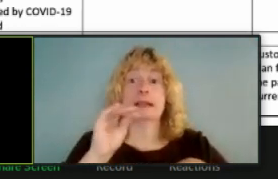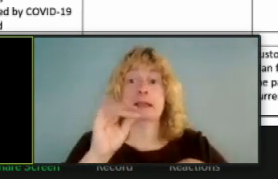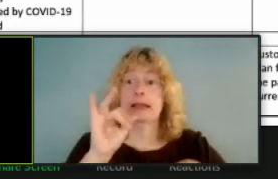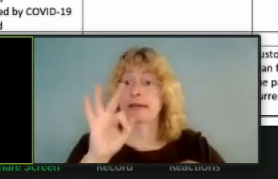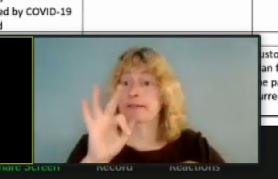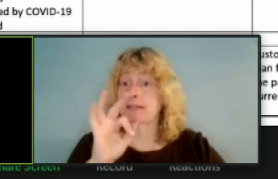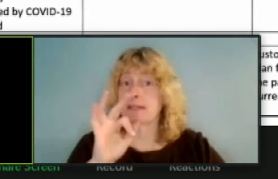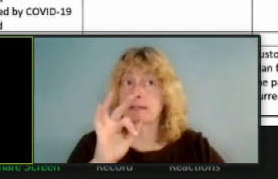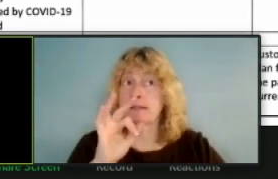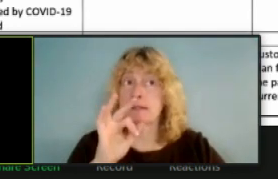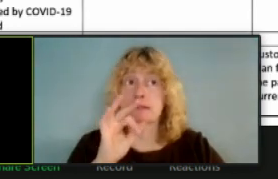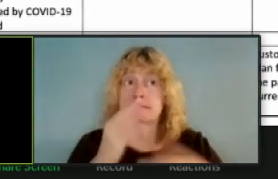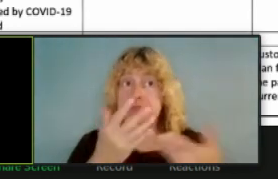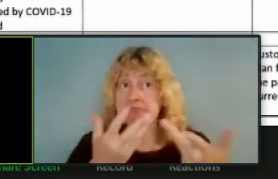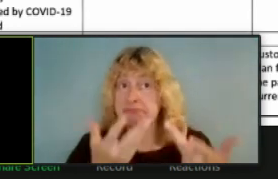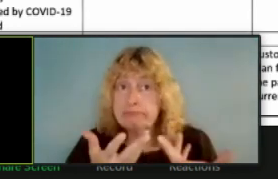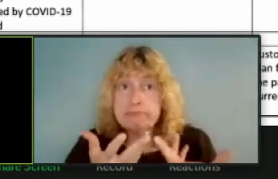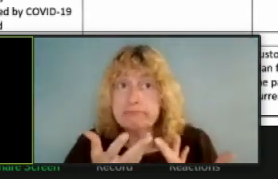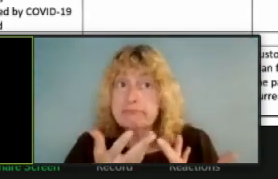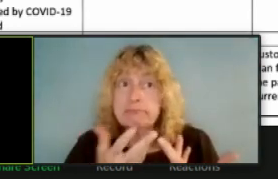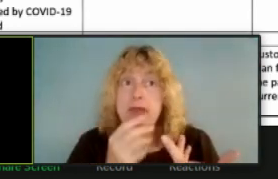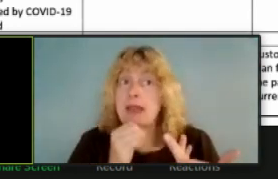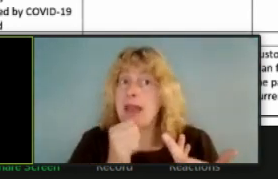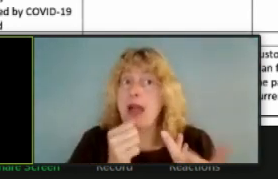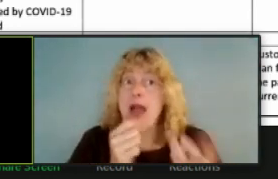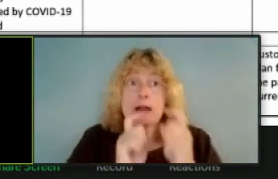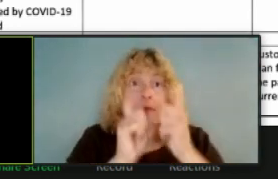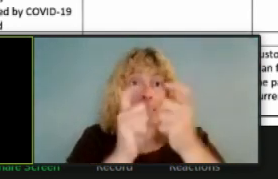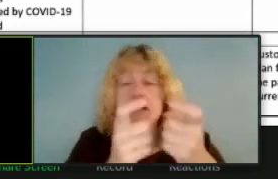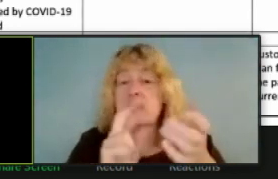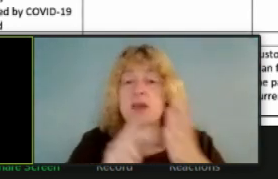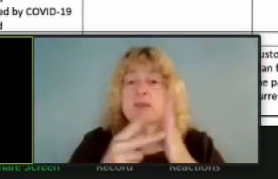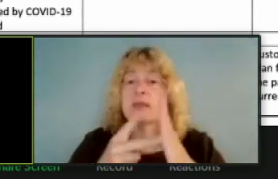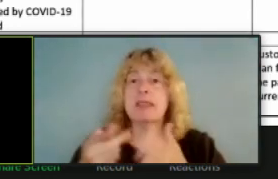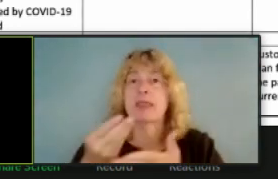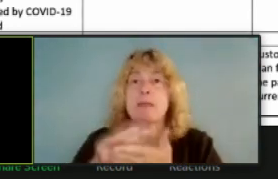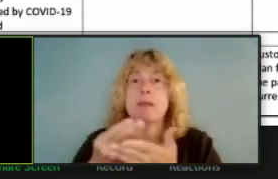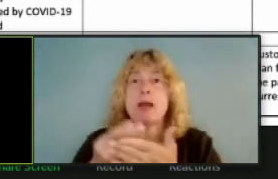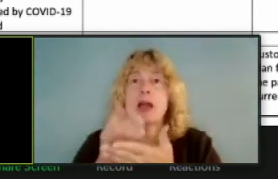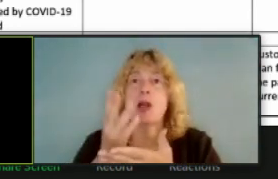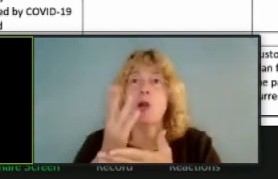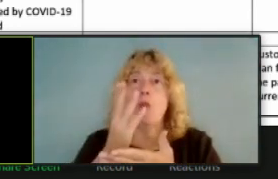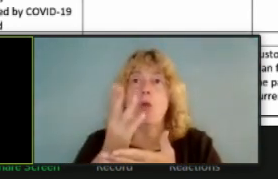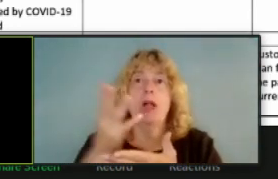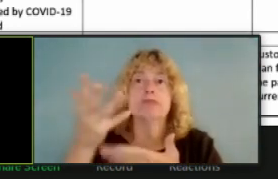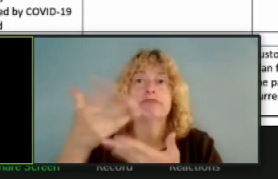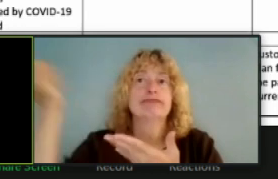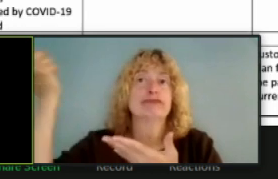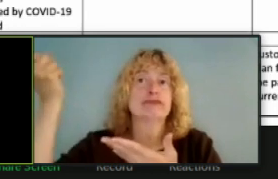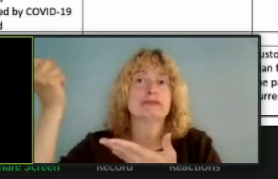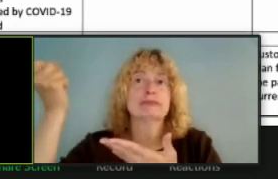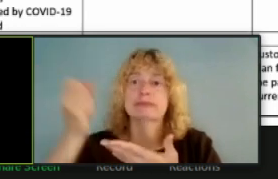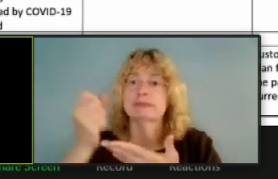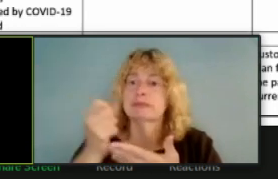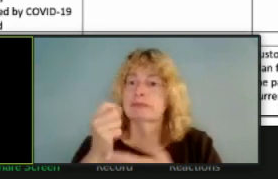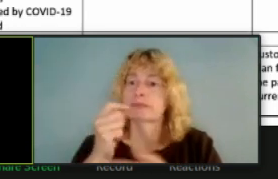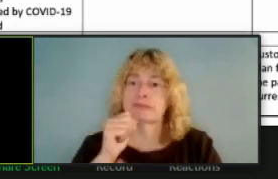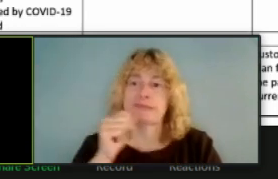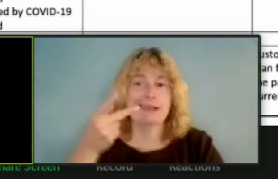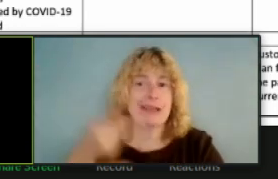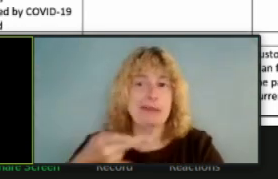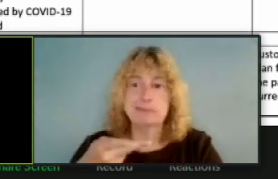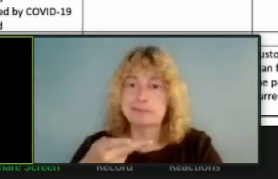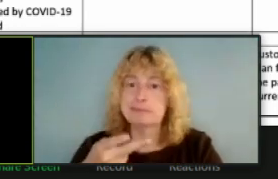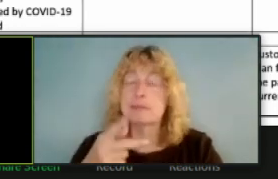customers and everybody lose, because it just goes away. The other thing with LSP, the maximum